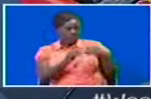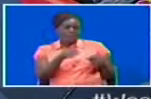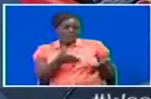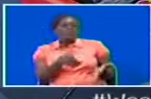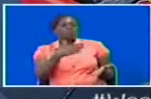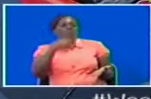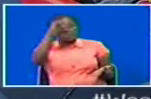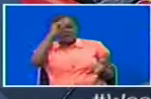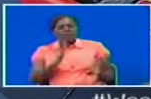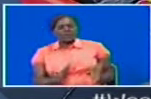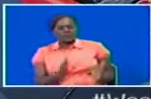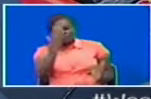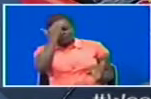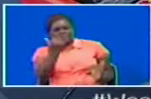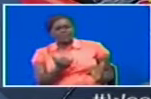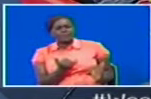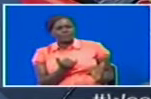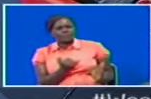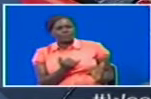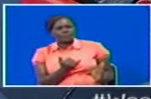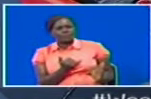be governor. Why?